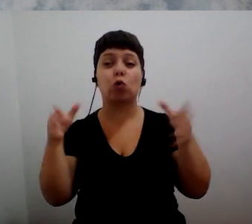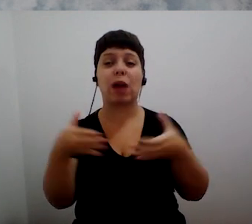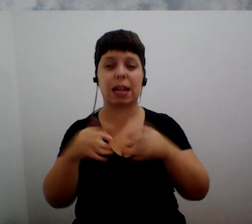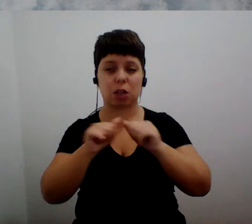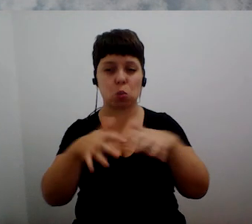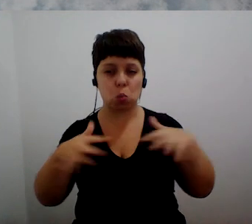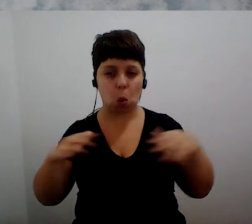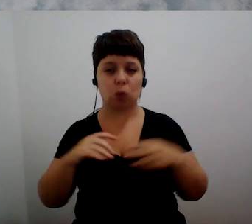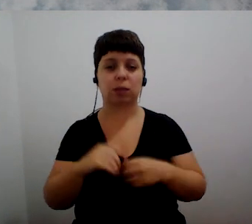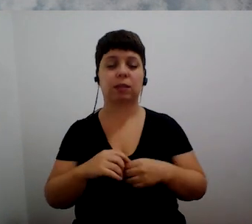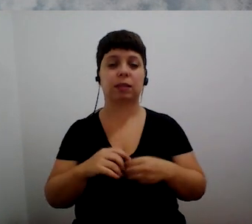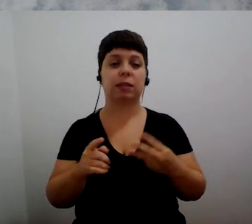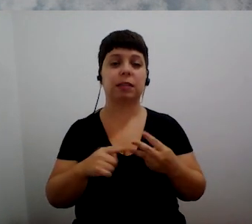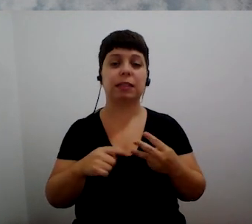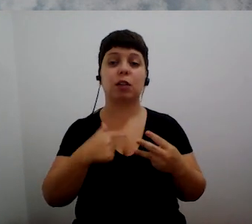leadership with